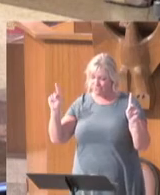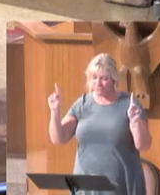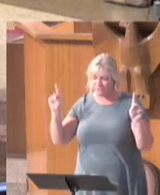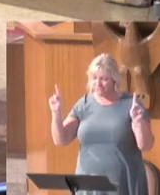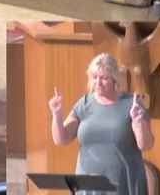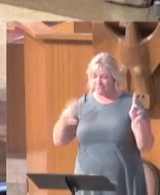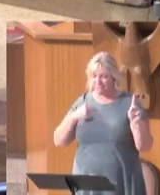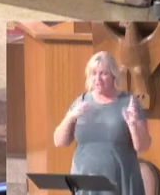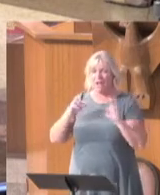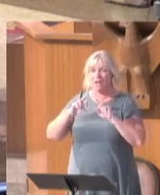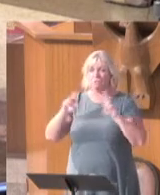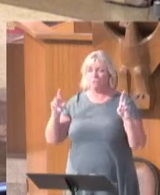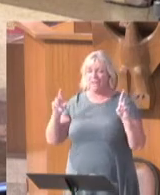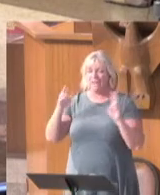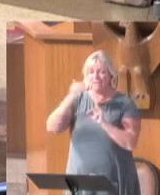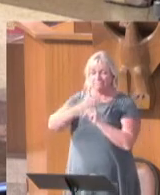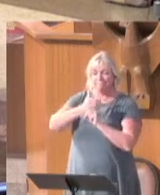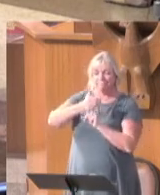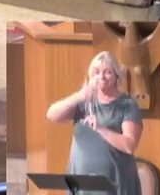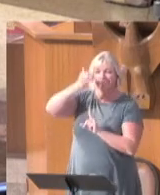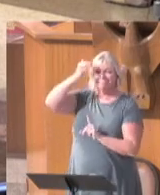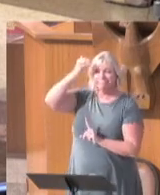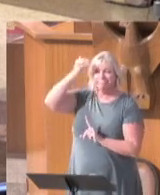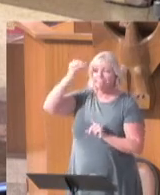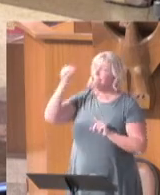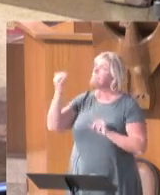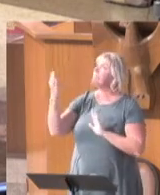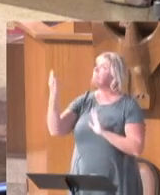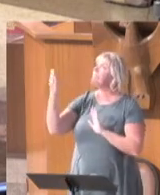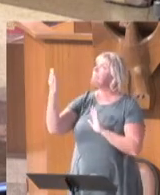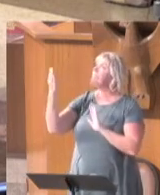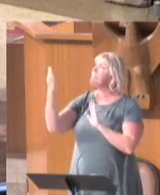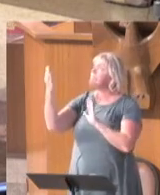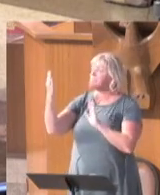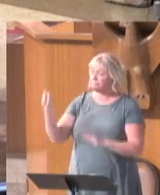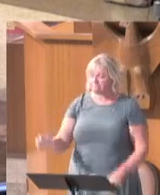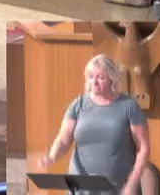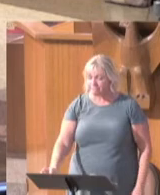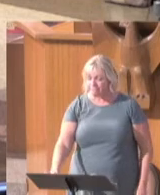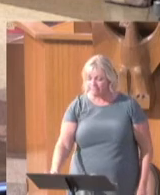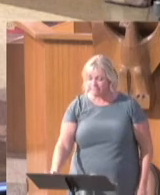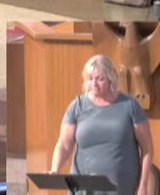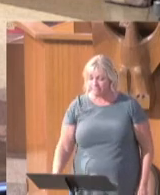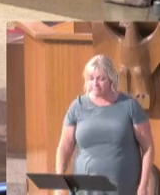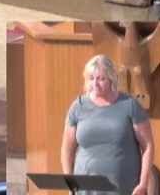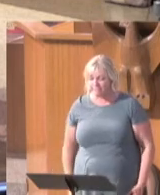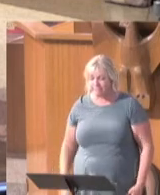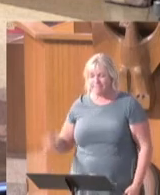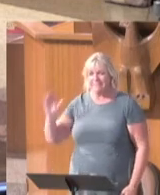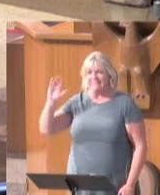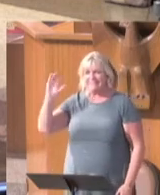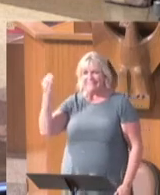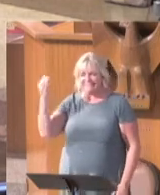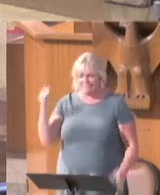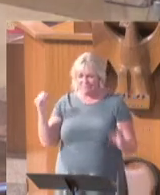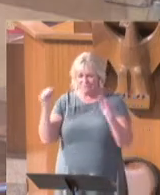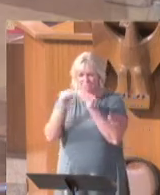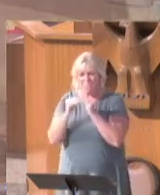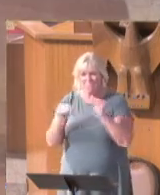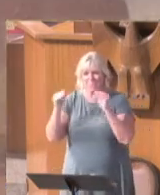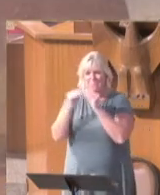I'm ready to deal with it head on. It seems the more I